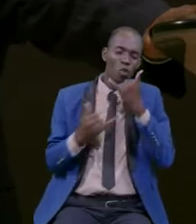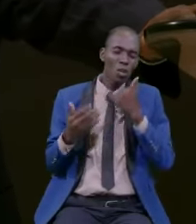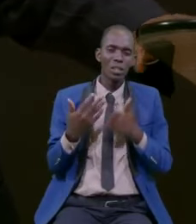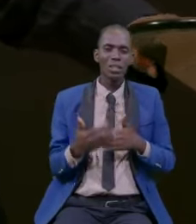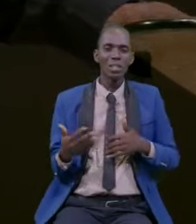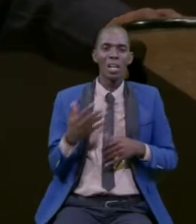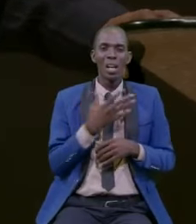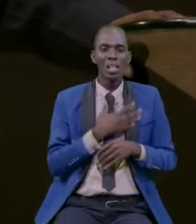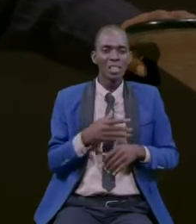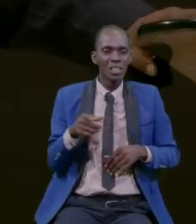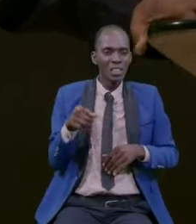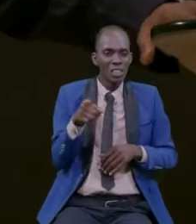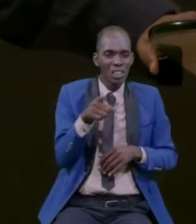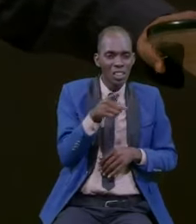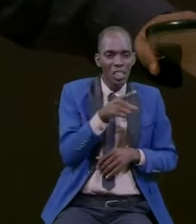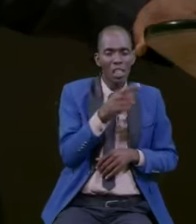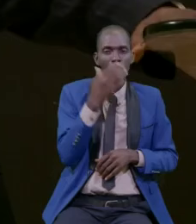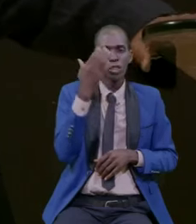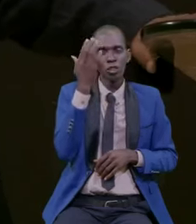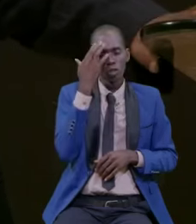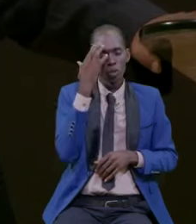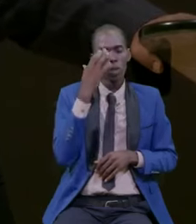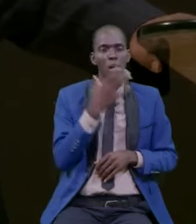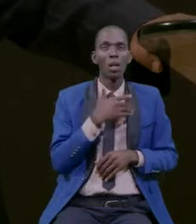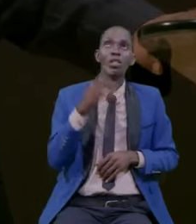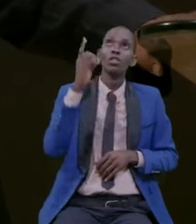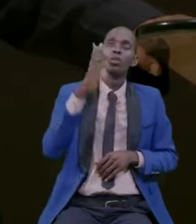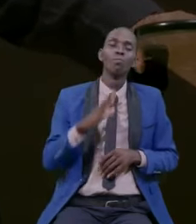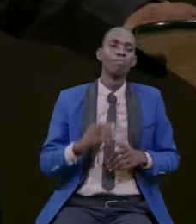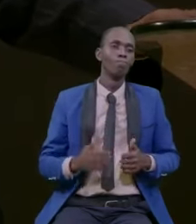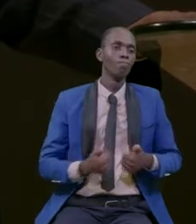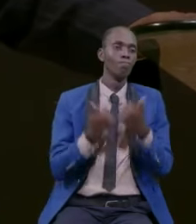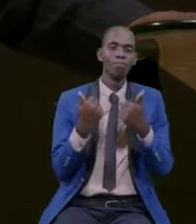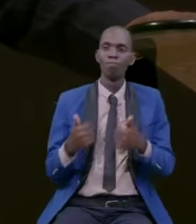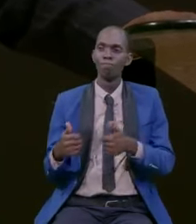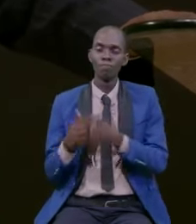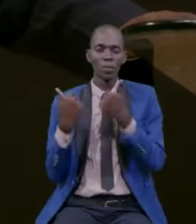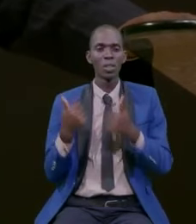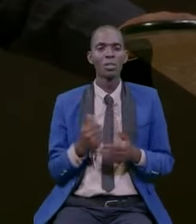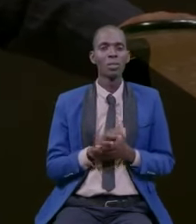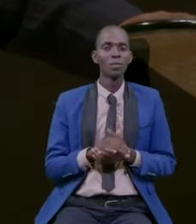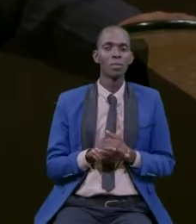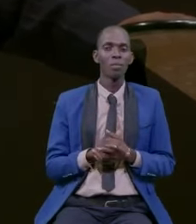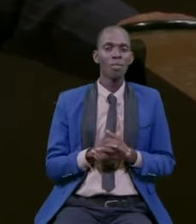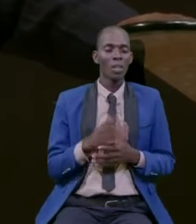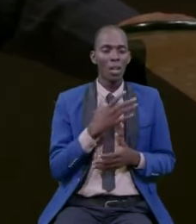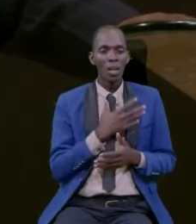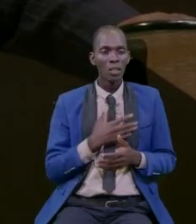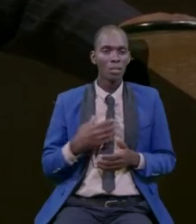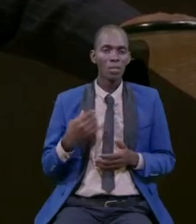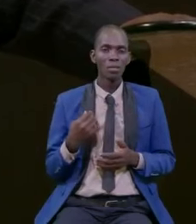and they know and God challenges them they don't repent they do like